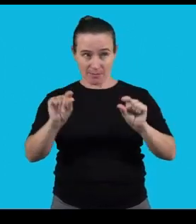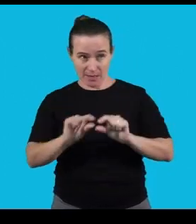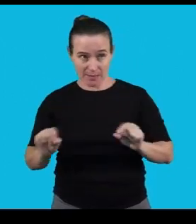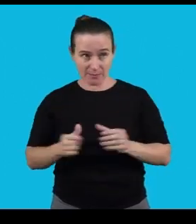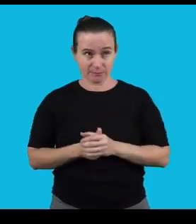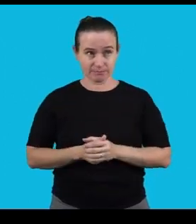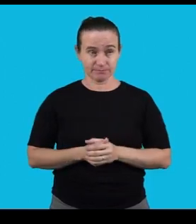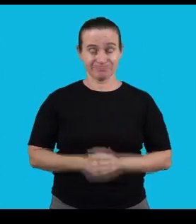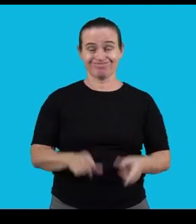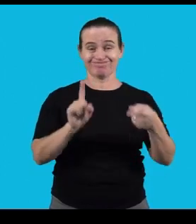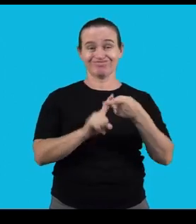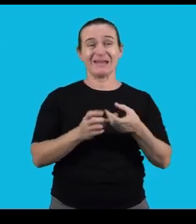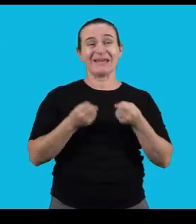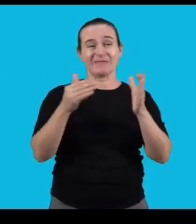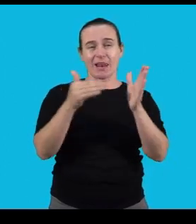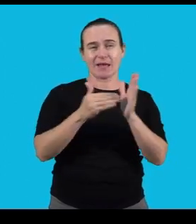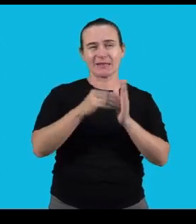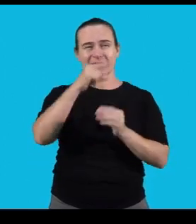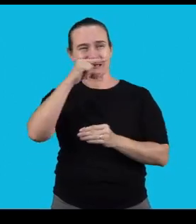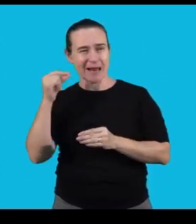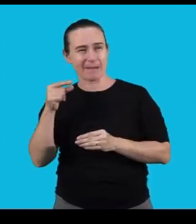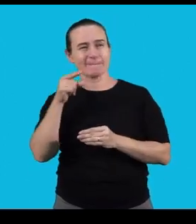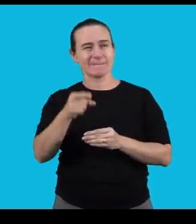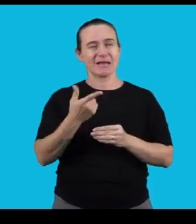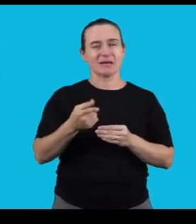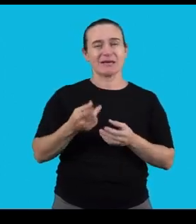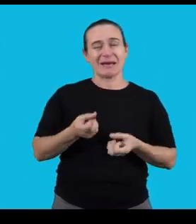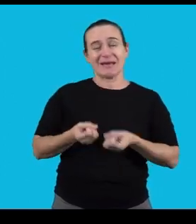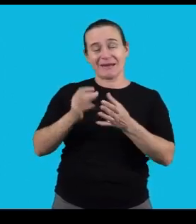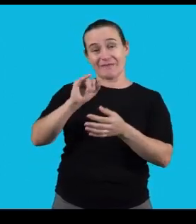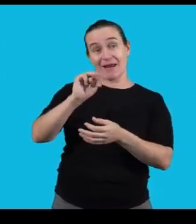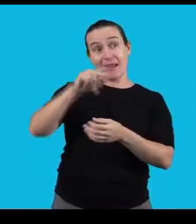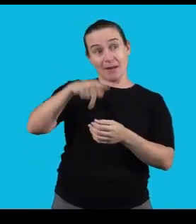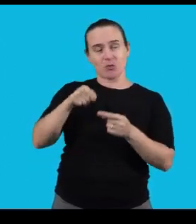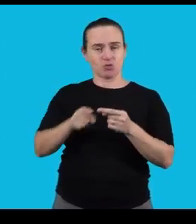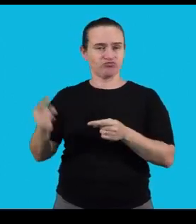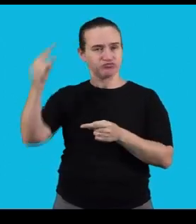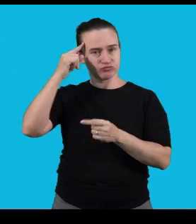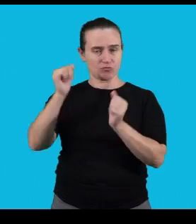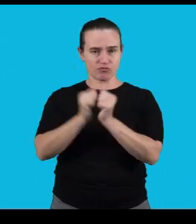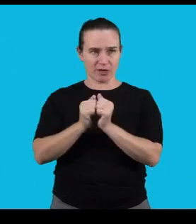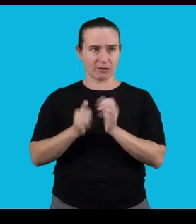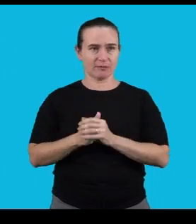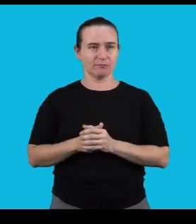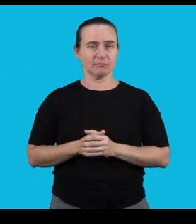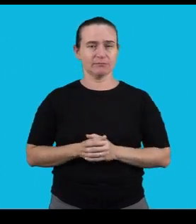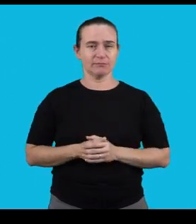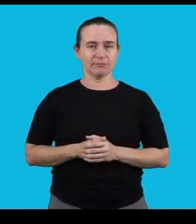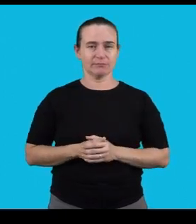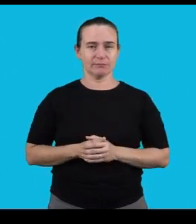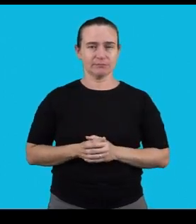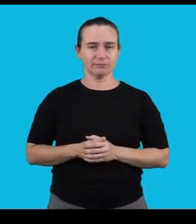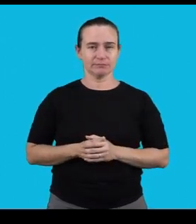labels. 241. Give the letter and the name of the part that transmits impulses to the brain. So you